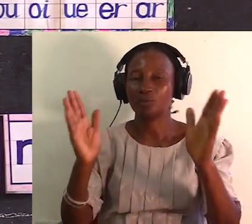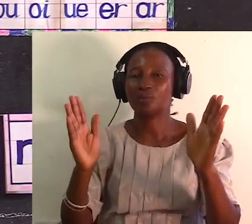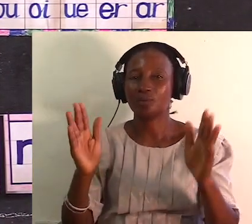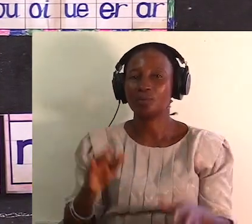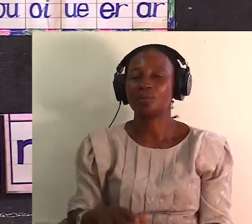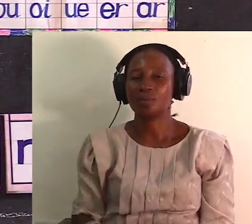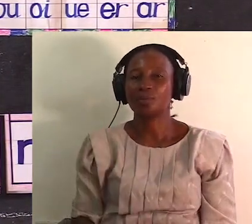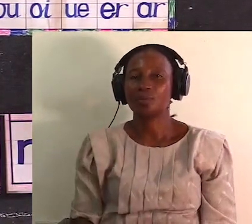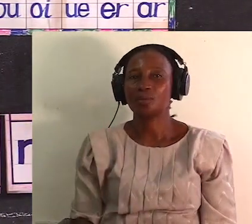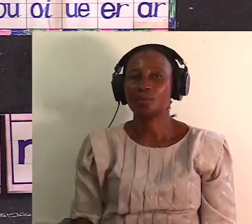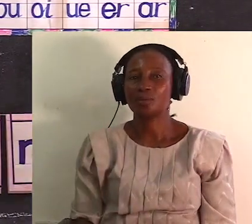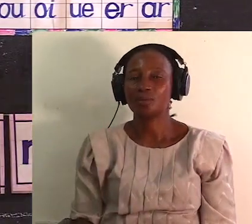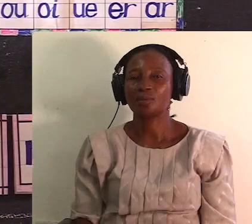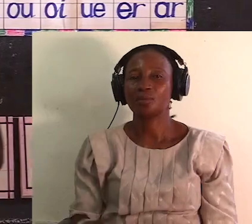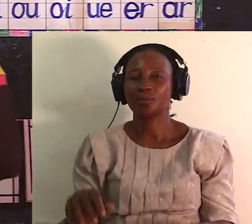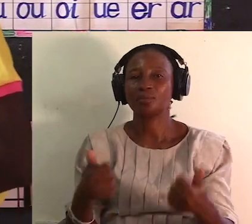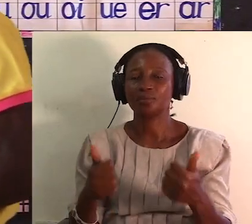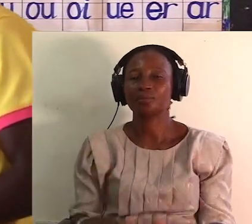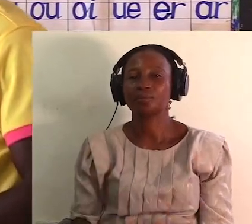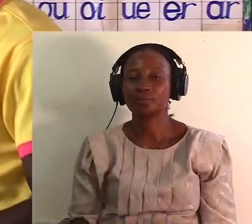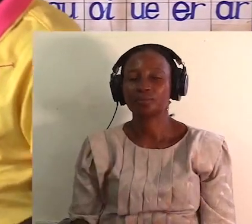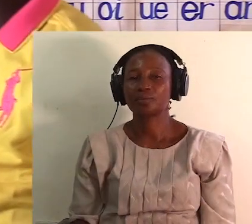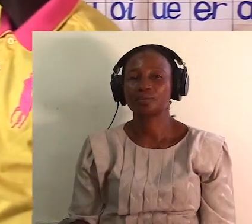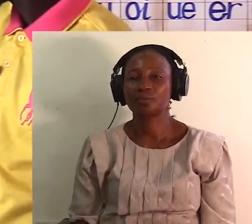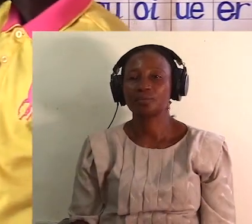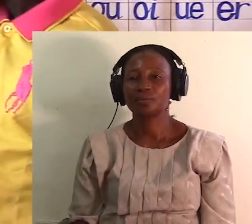Here we go with the story.